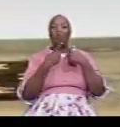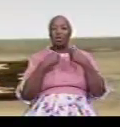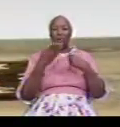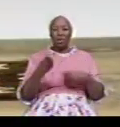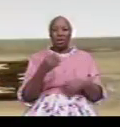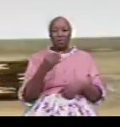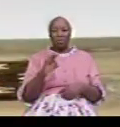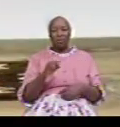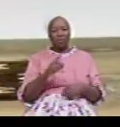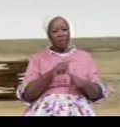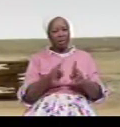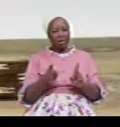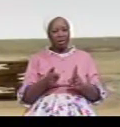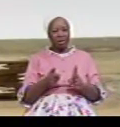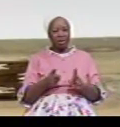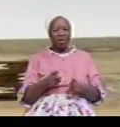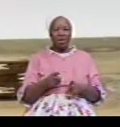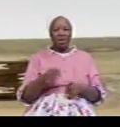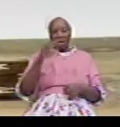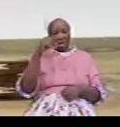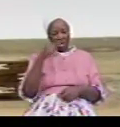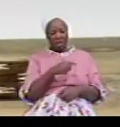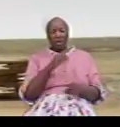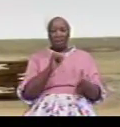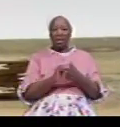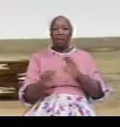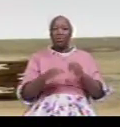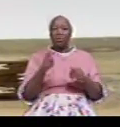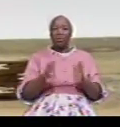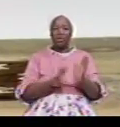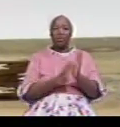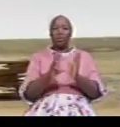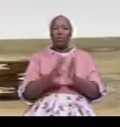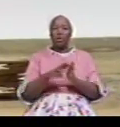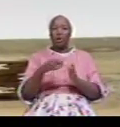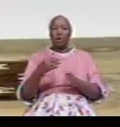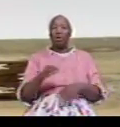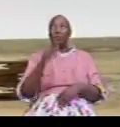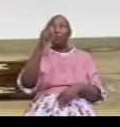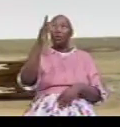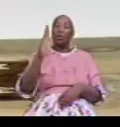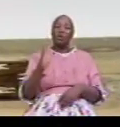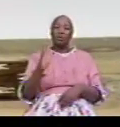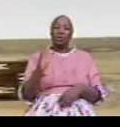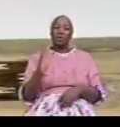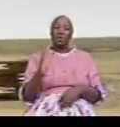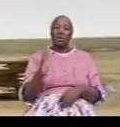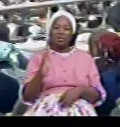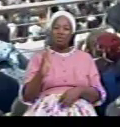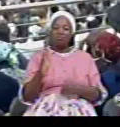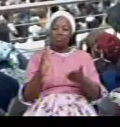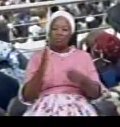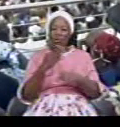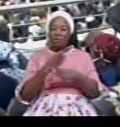But he that doeth the will of God, tell me,